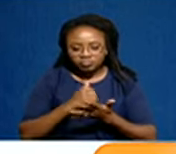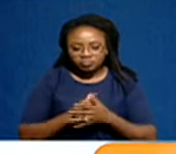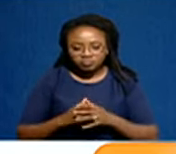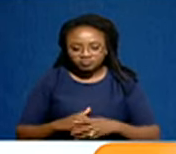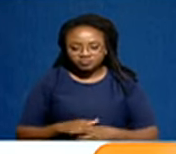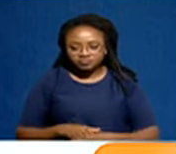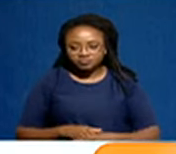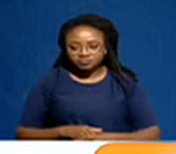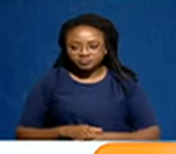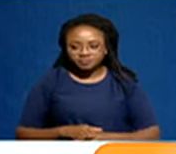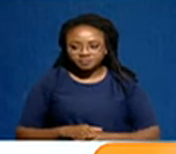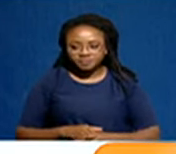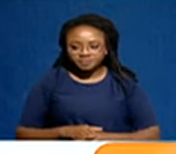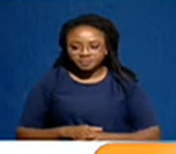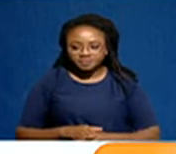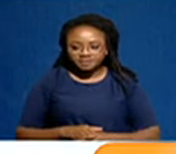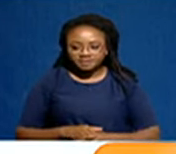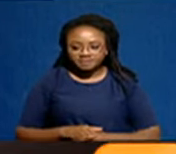Jimmy Mbogo with the details.